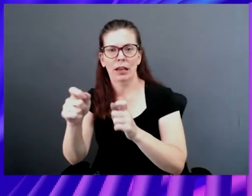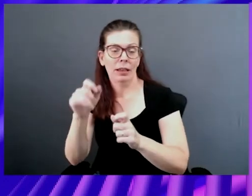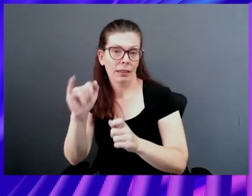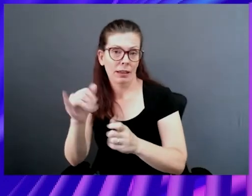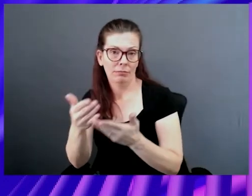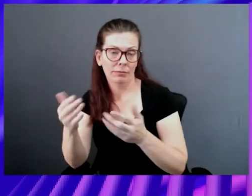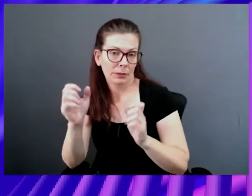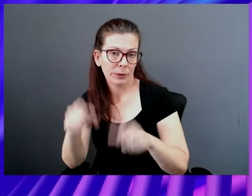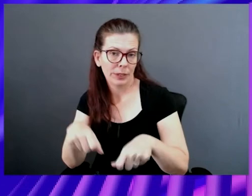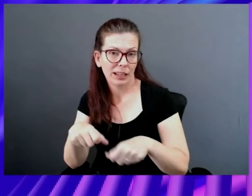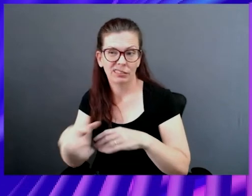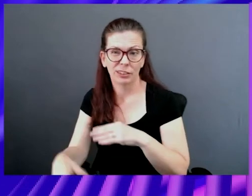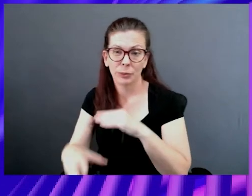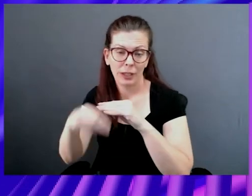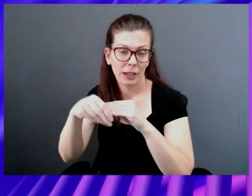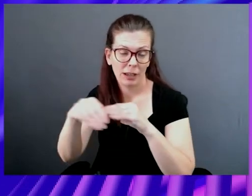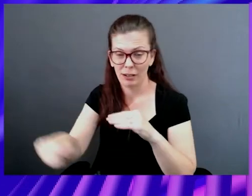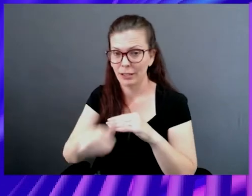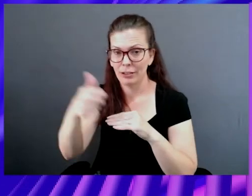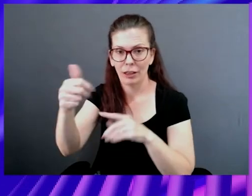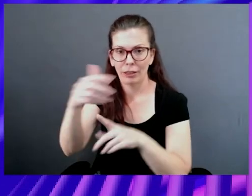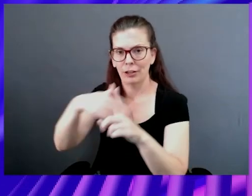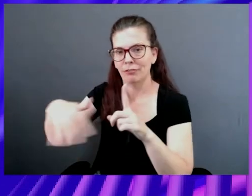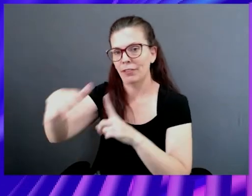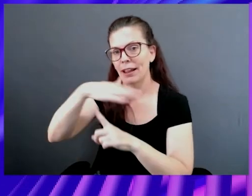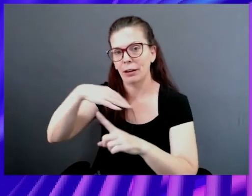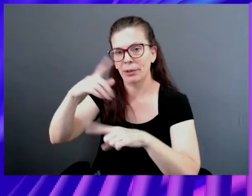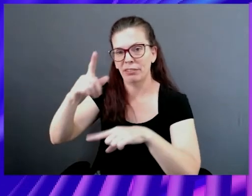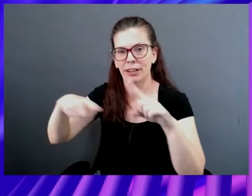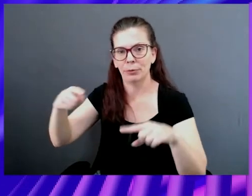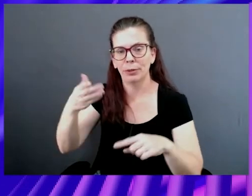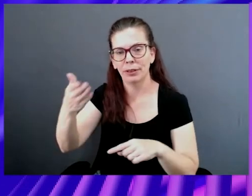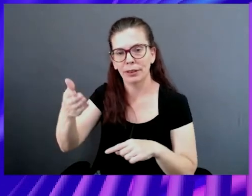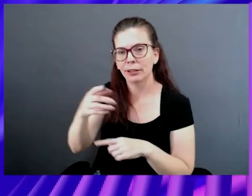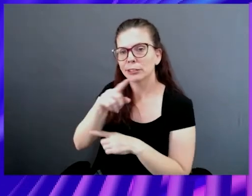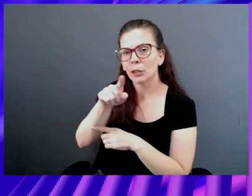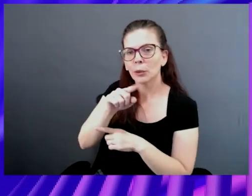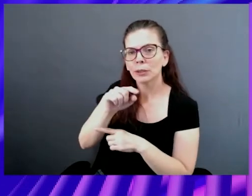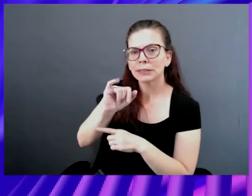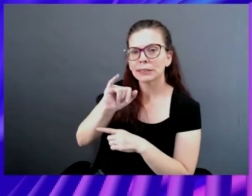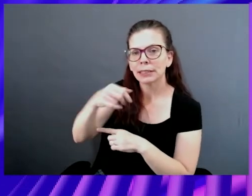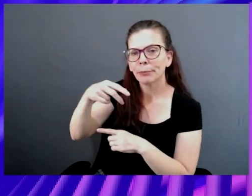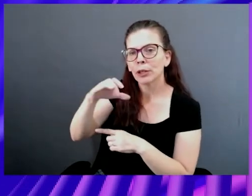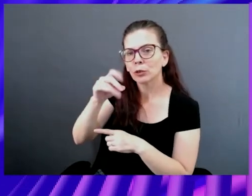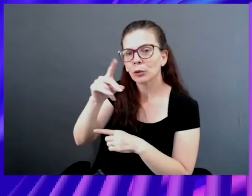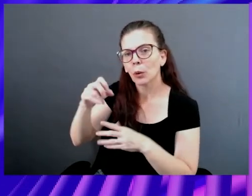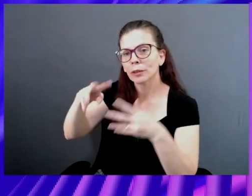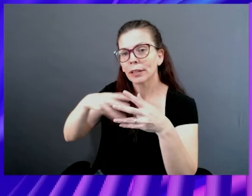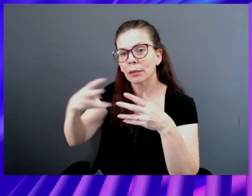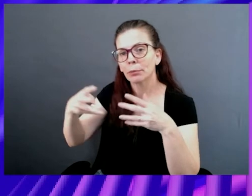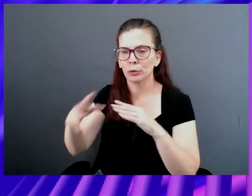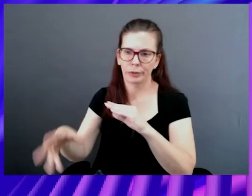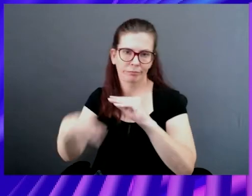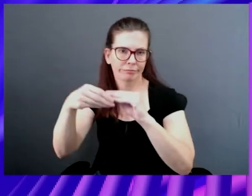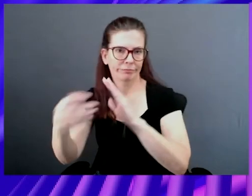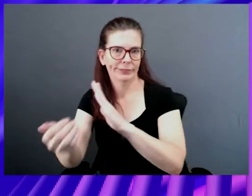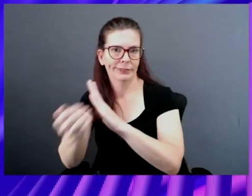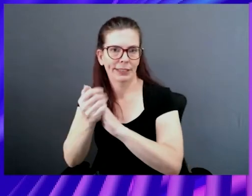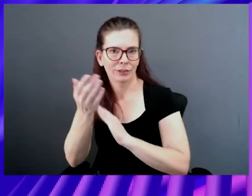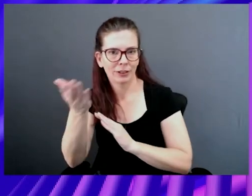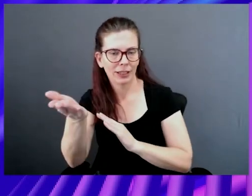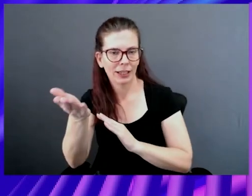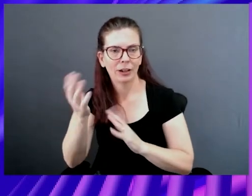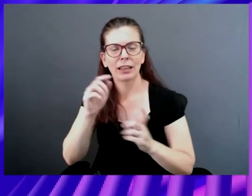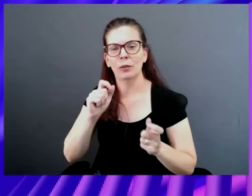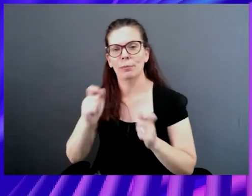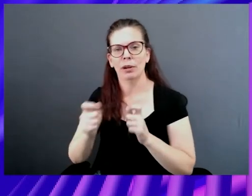yet another environment variable on there. This is our zip code table name. And we set that on there. And then we modify that props object. So